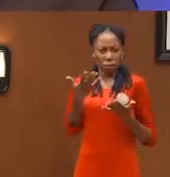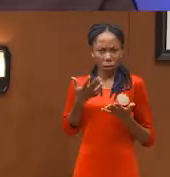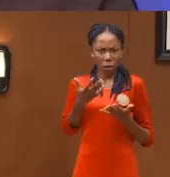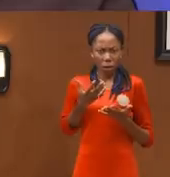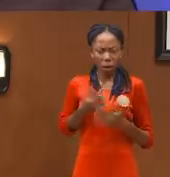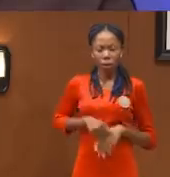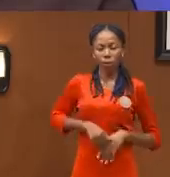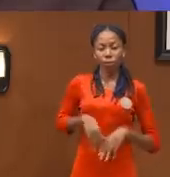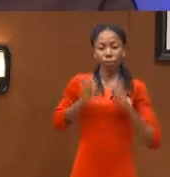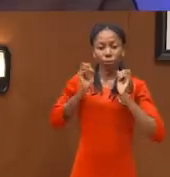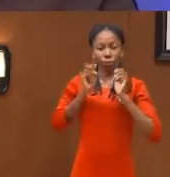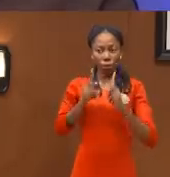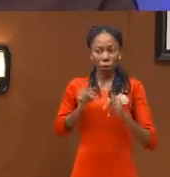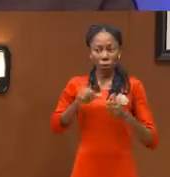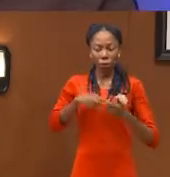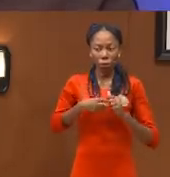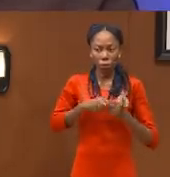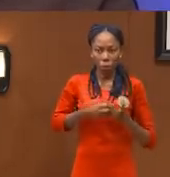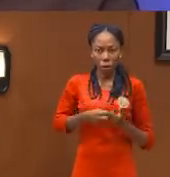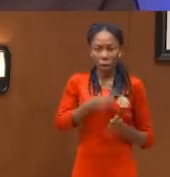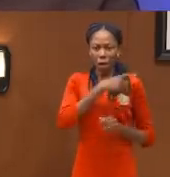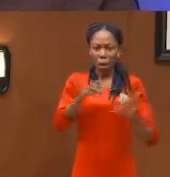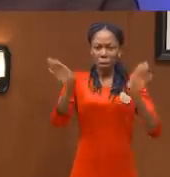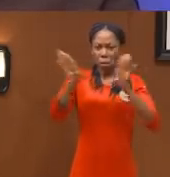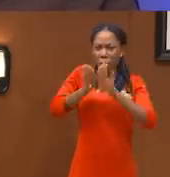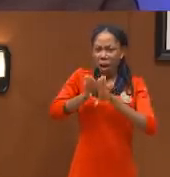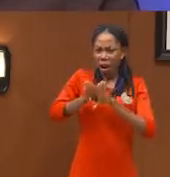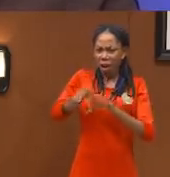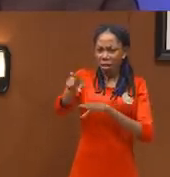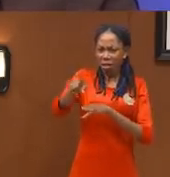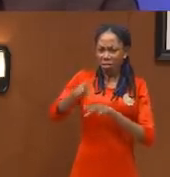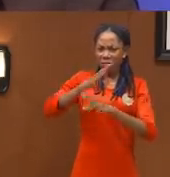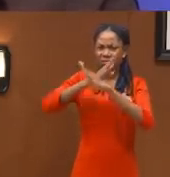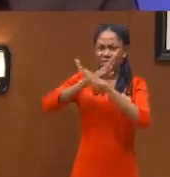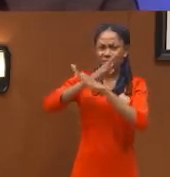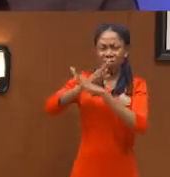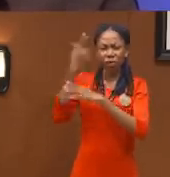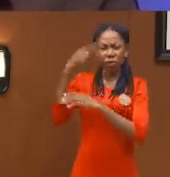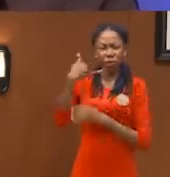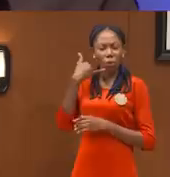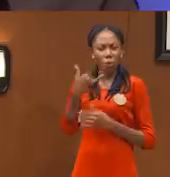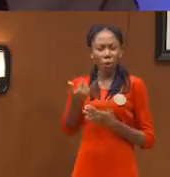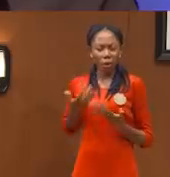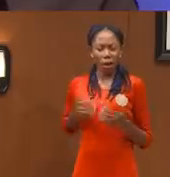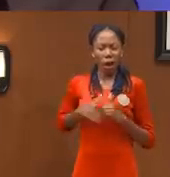block me. I said, okay, fine and good, since you've blocked me. I didn't go to his house because I was working. I was